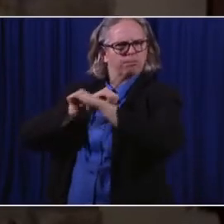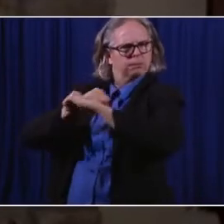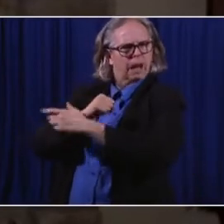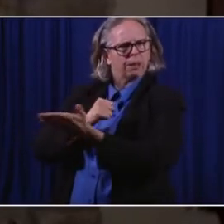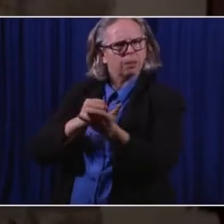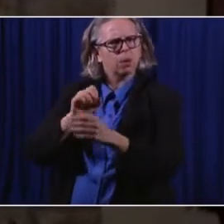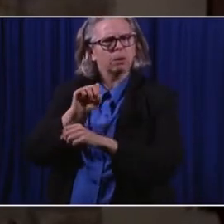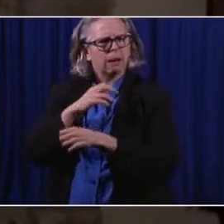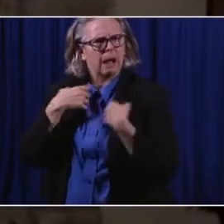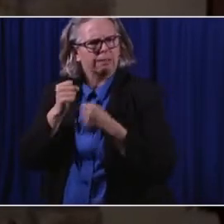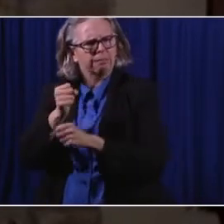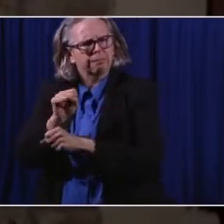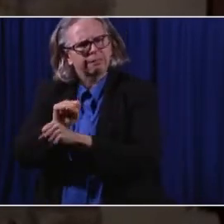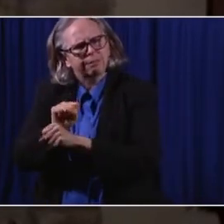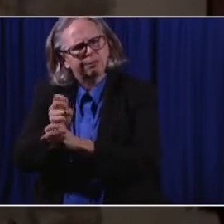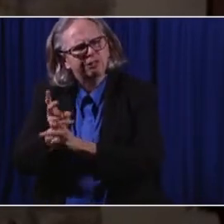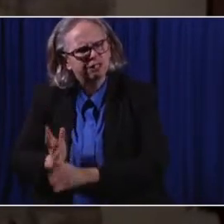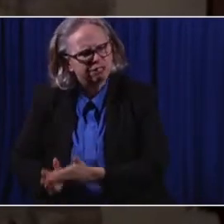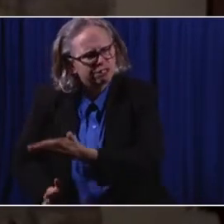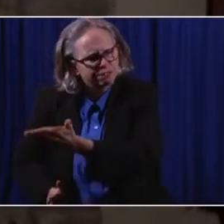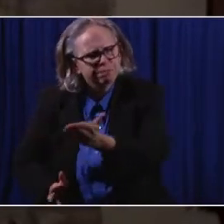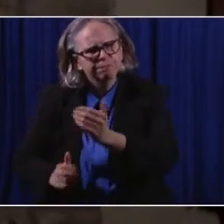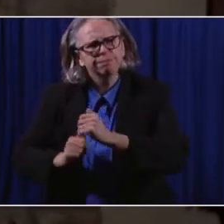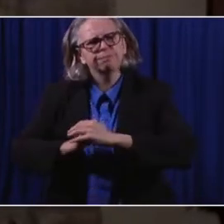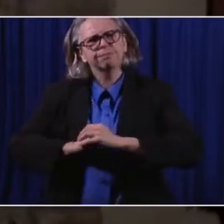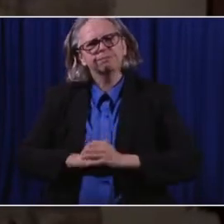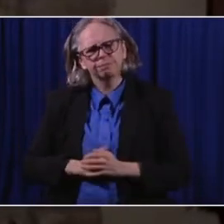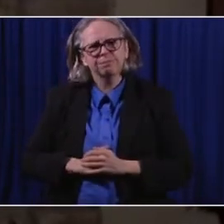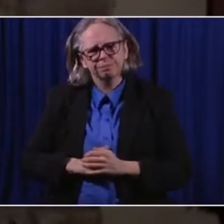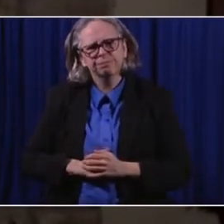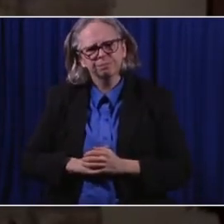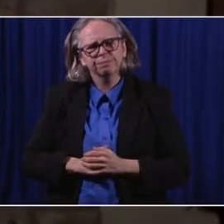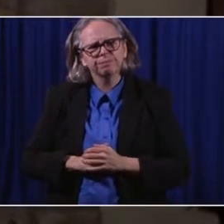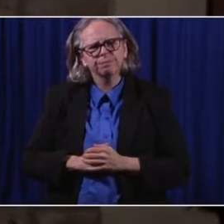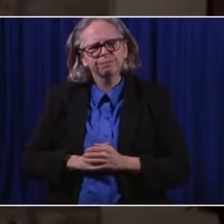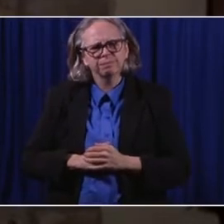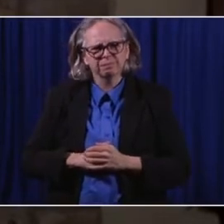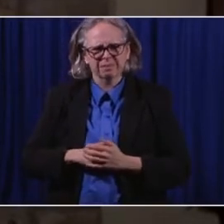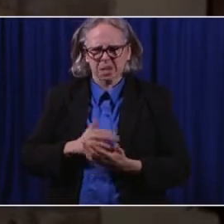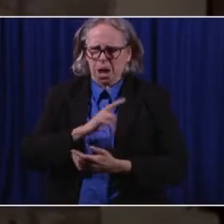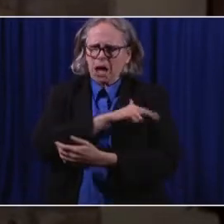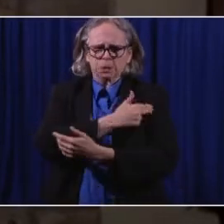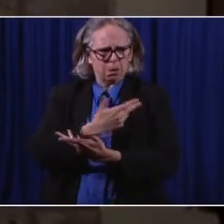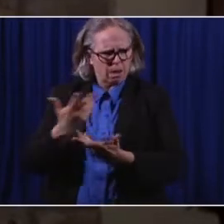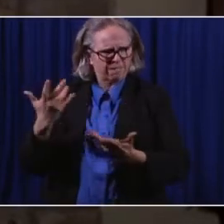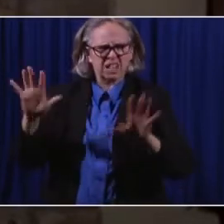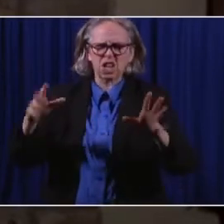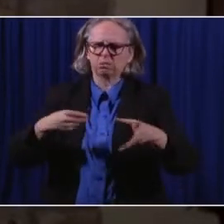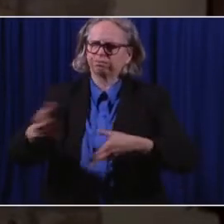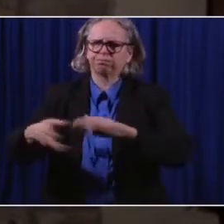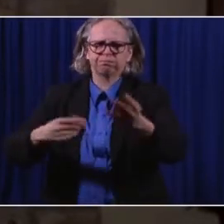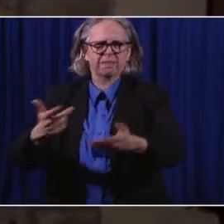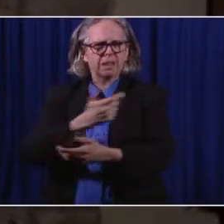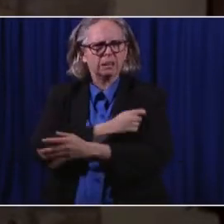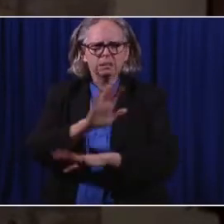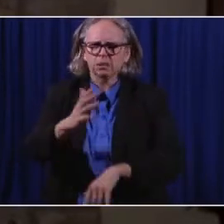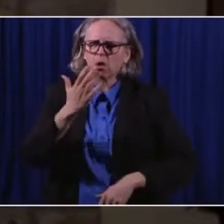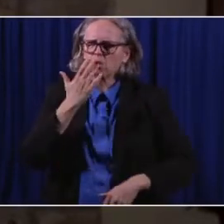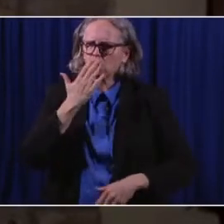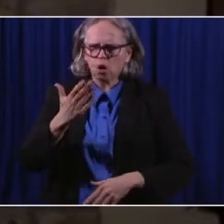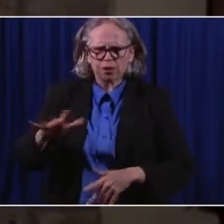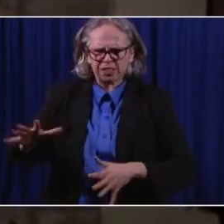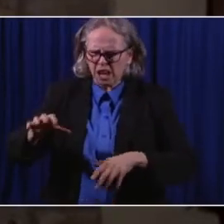patient. And so they're doing it, and we're very, very grateful for what they do. And there is a